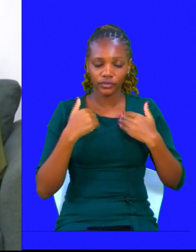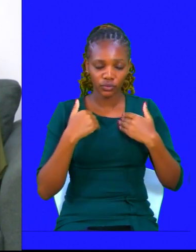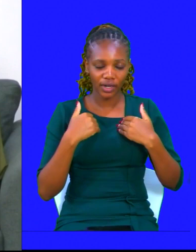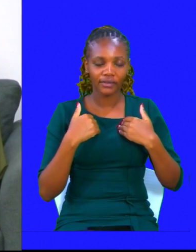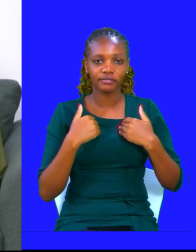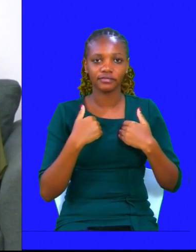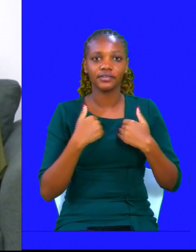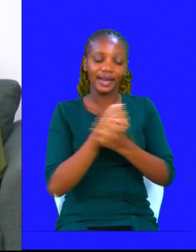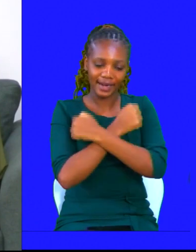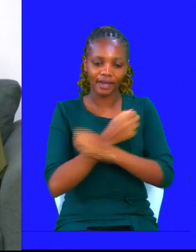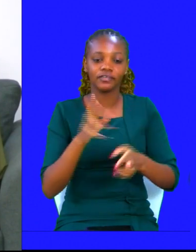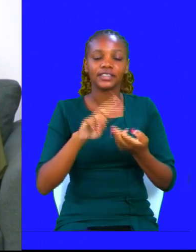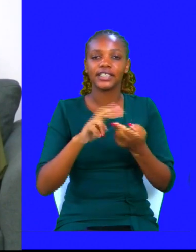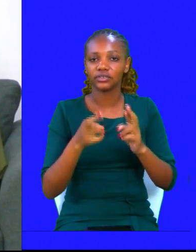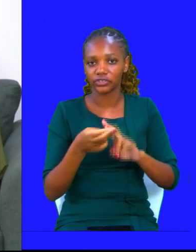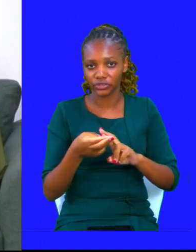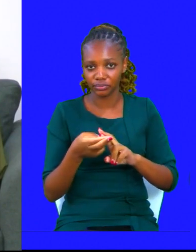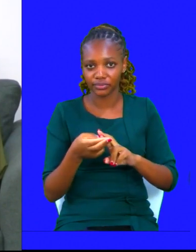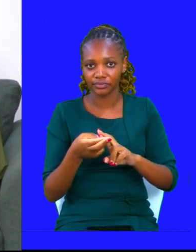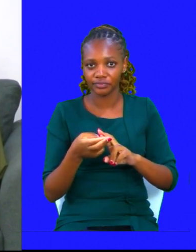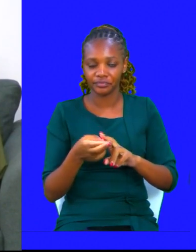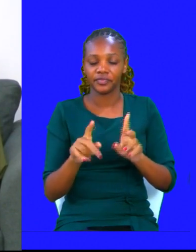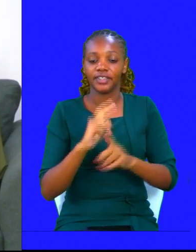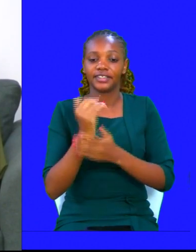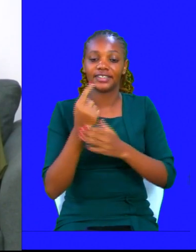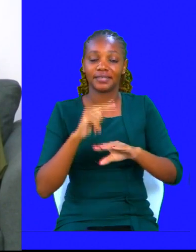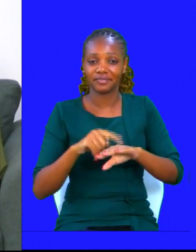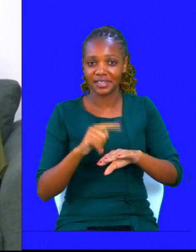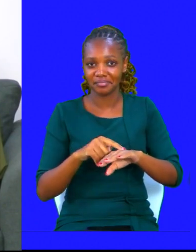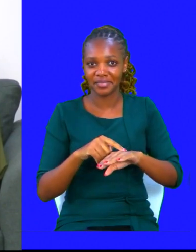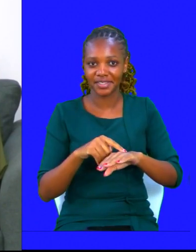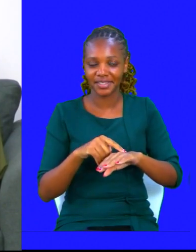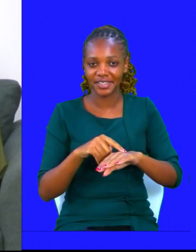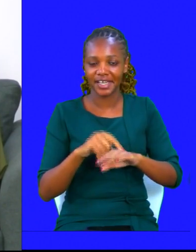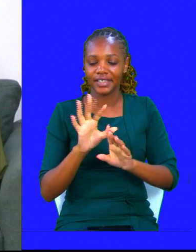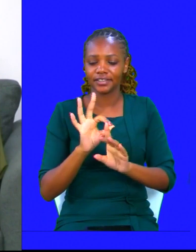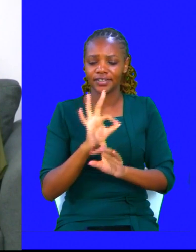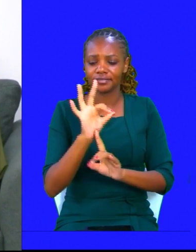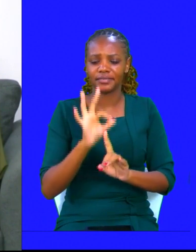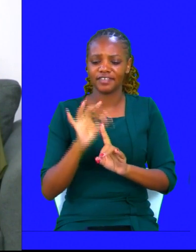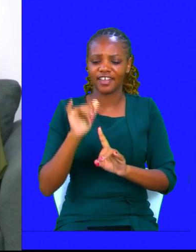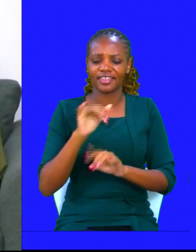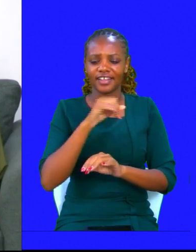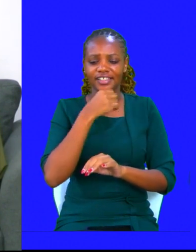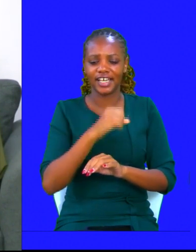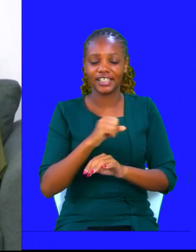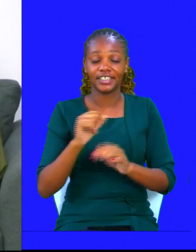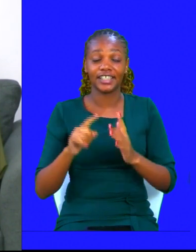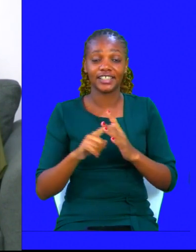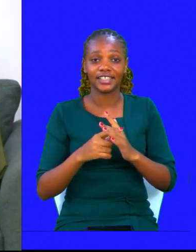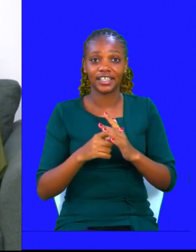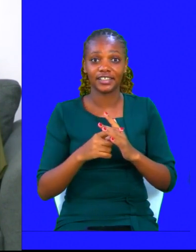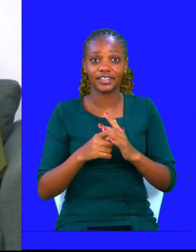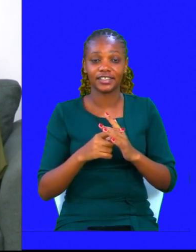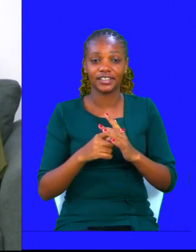love relationships, and the love in relationships sometimes at particularly that age they start being